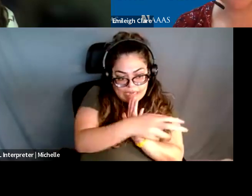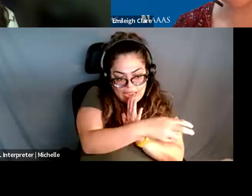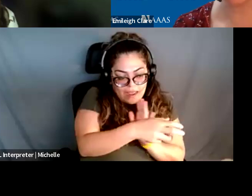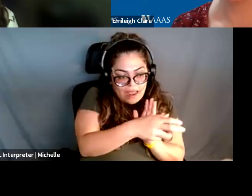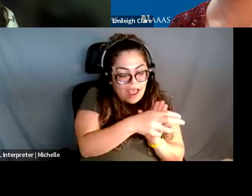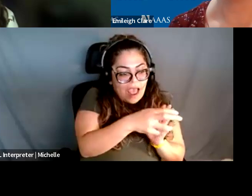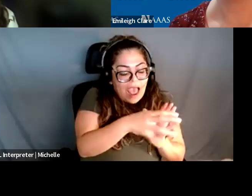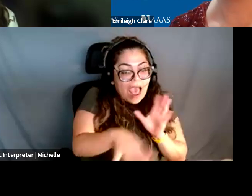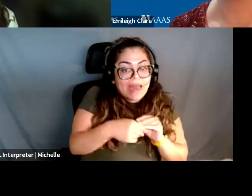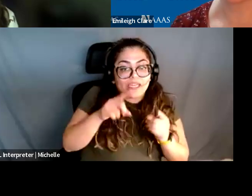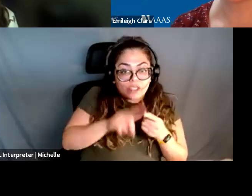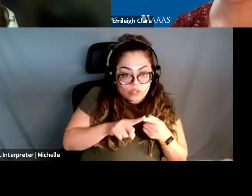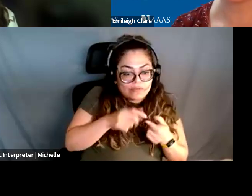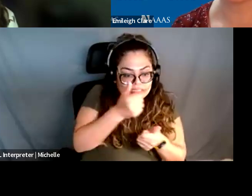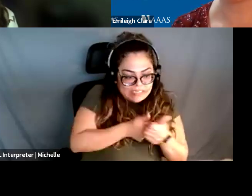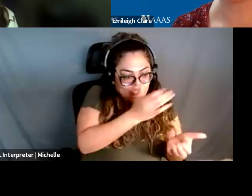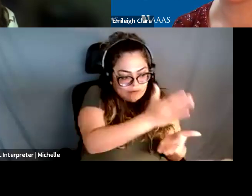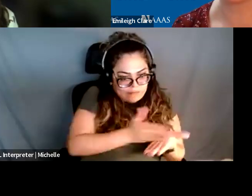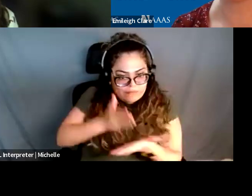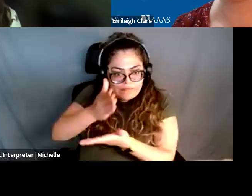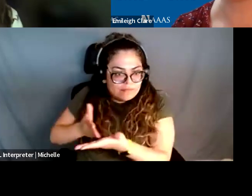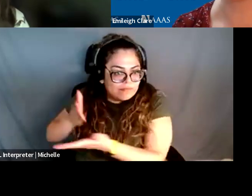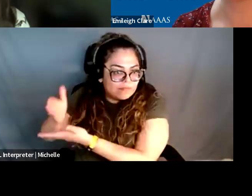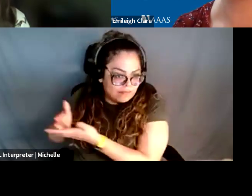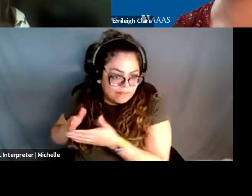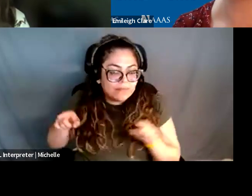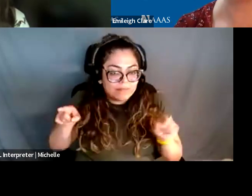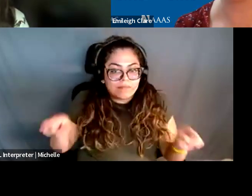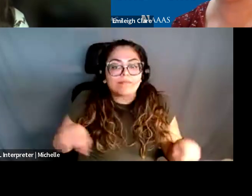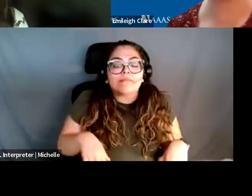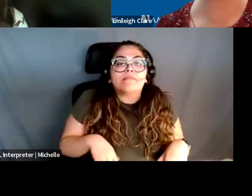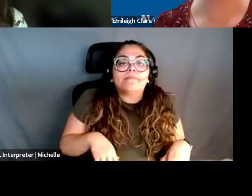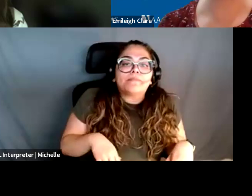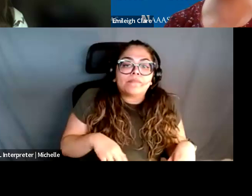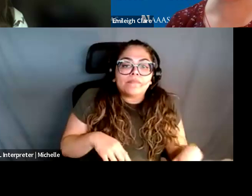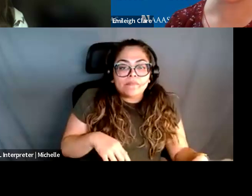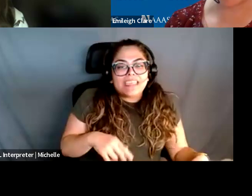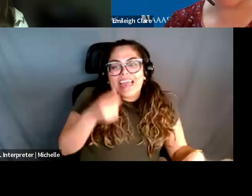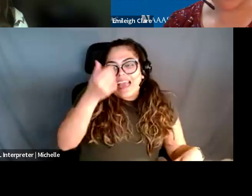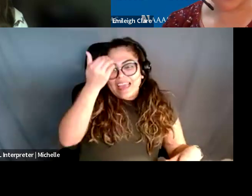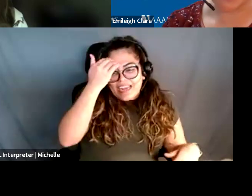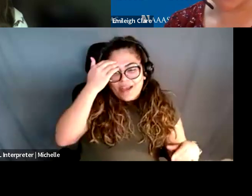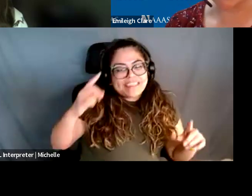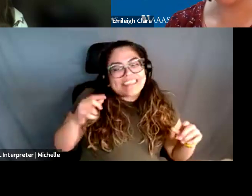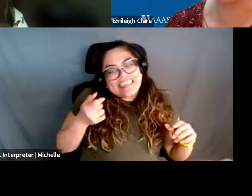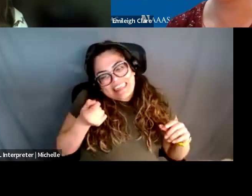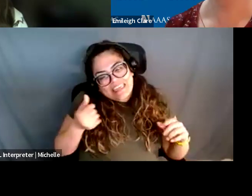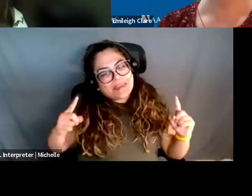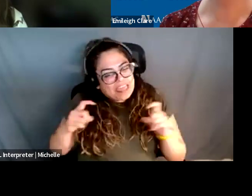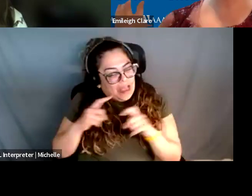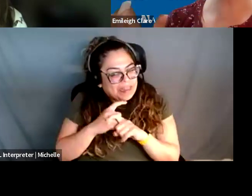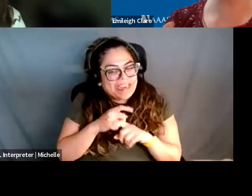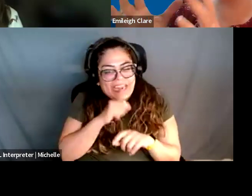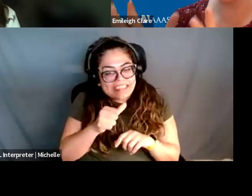the sections, and those sections. It's kind of a little complicated. I didn't have the chart in my presentation,